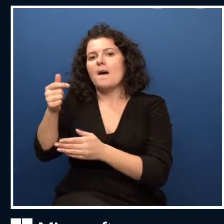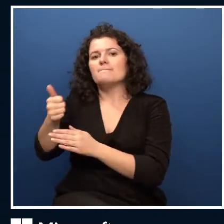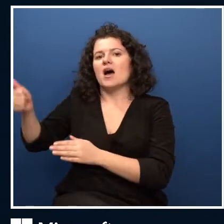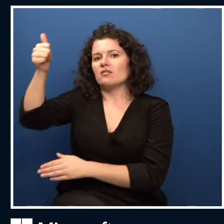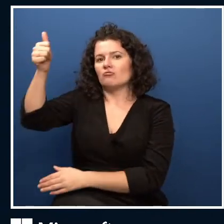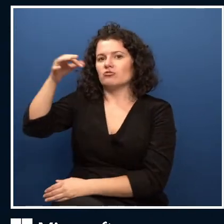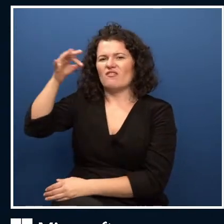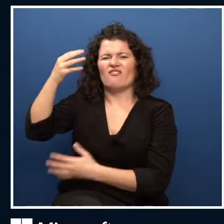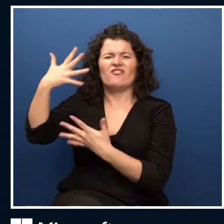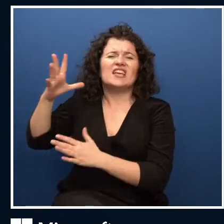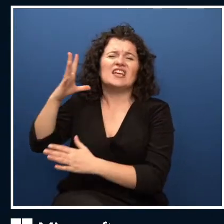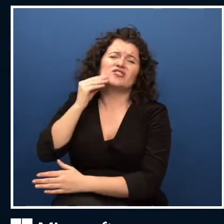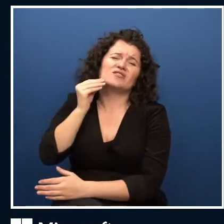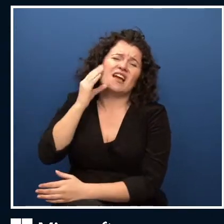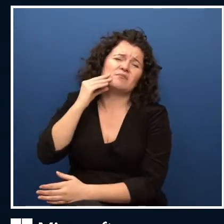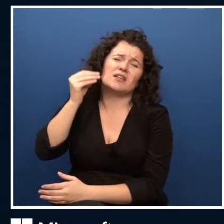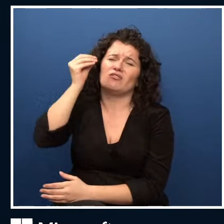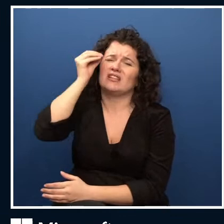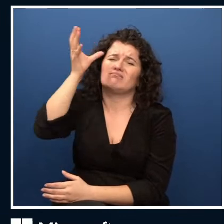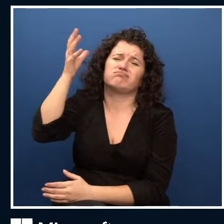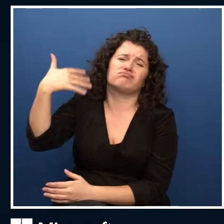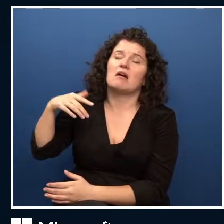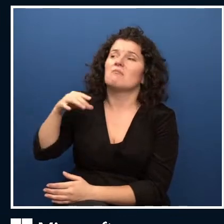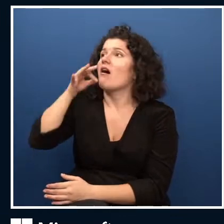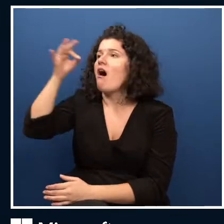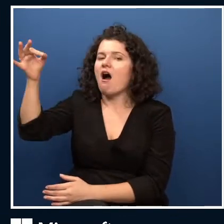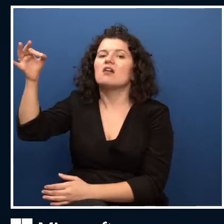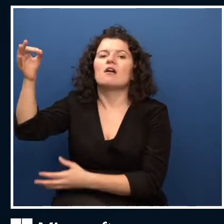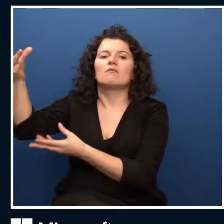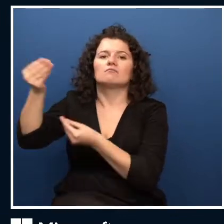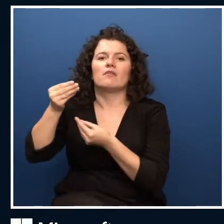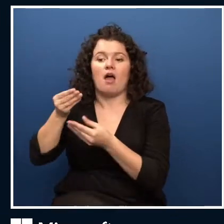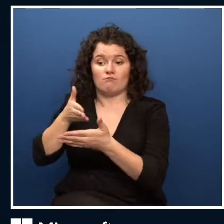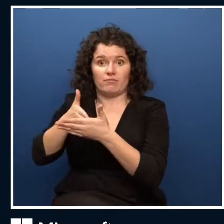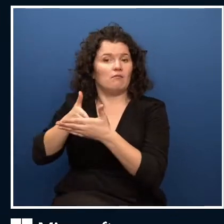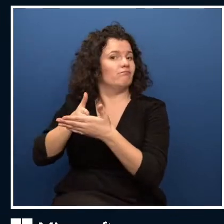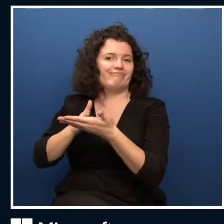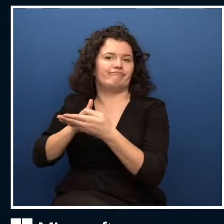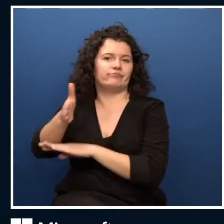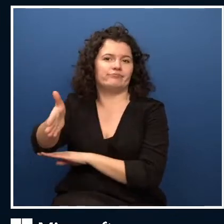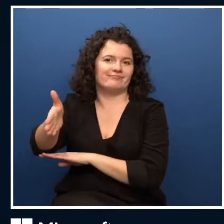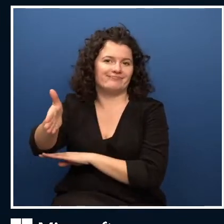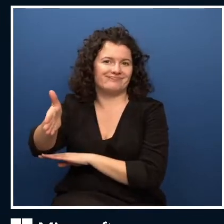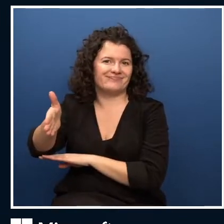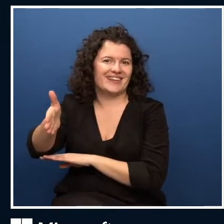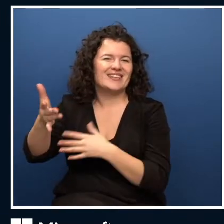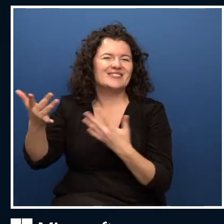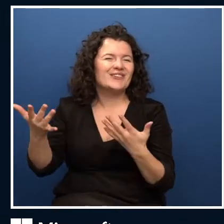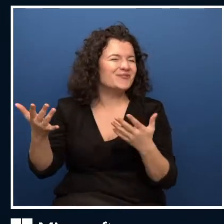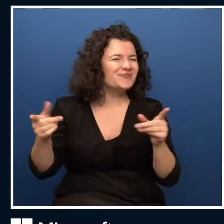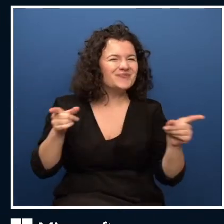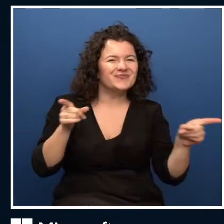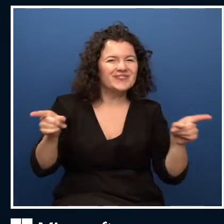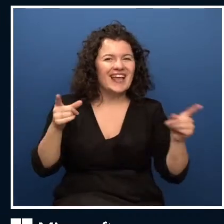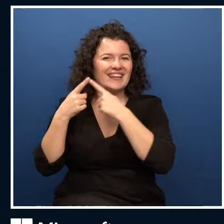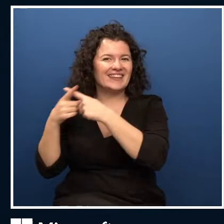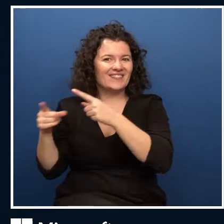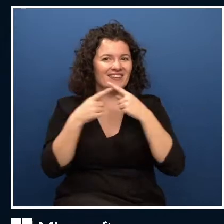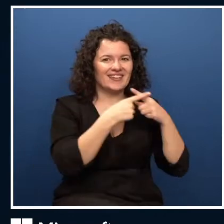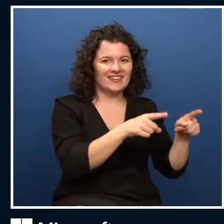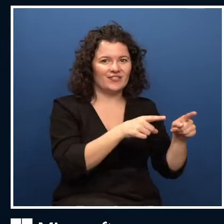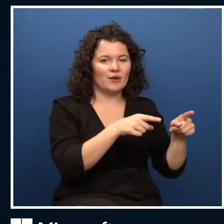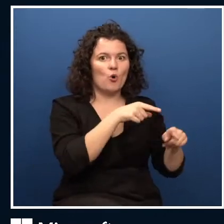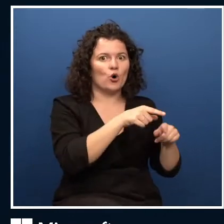hey, you are the man, like I just want something out of you. So you get to explore a lot, and you are thrown into ocean that you have to swim